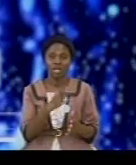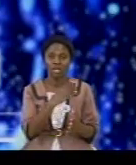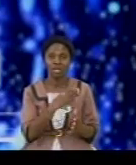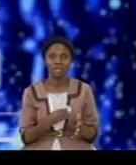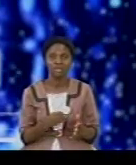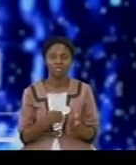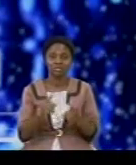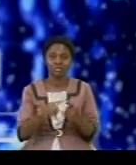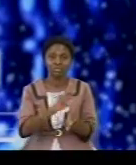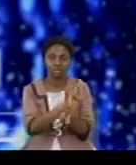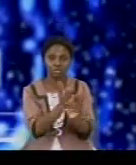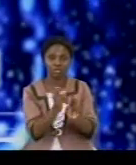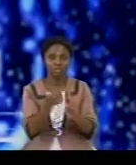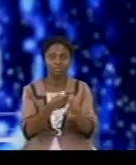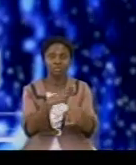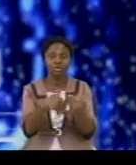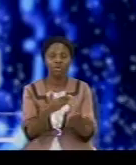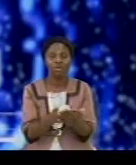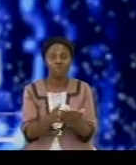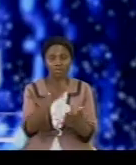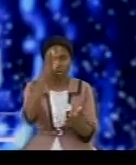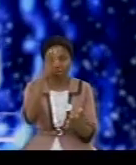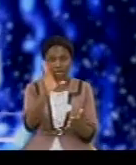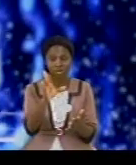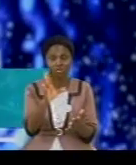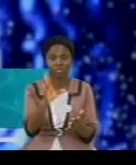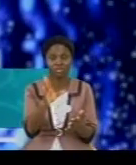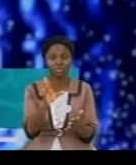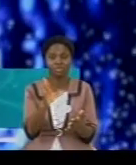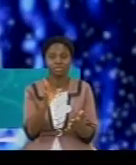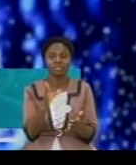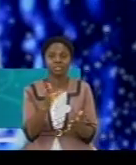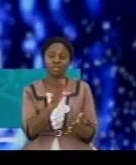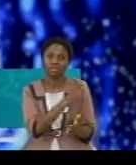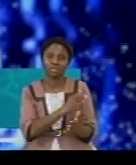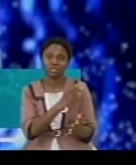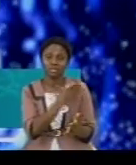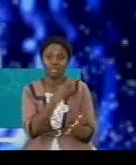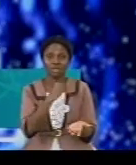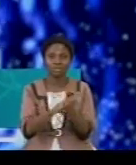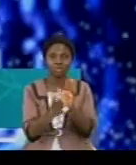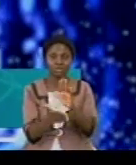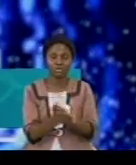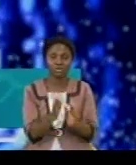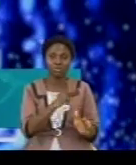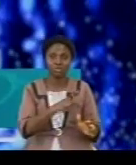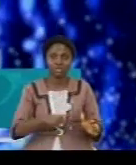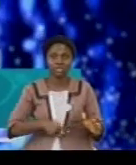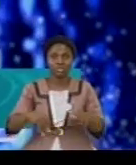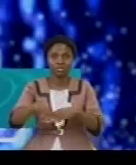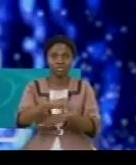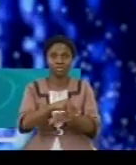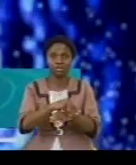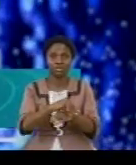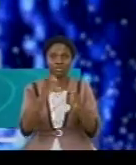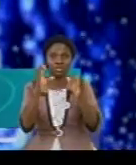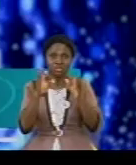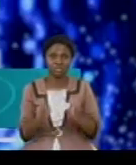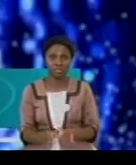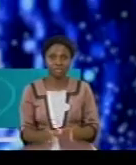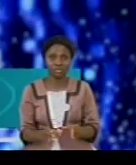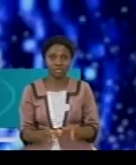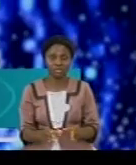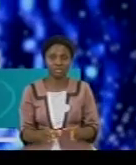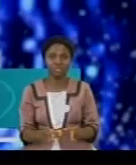influence, every carnal characteristics, and become kingdom citizens before God. And then number